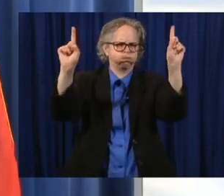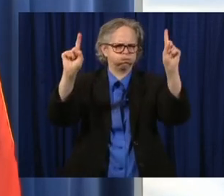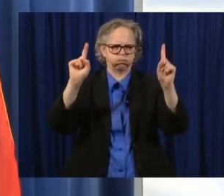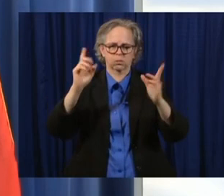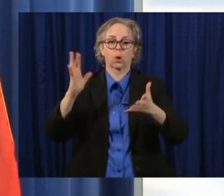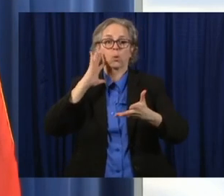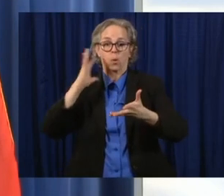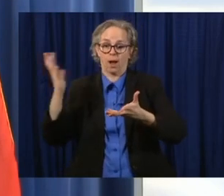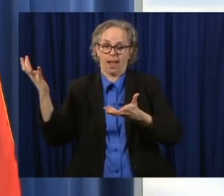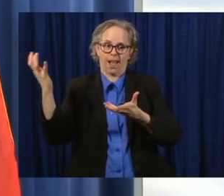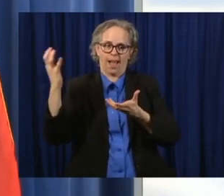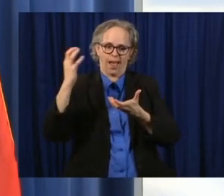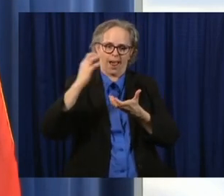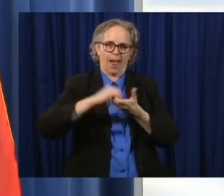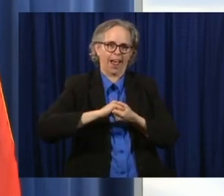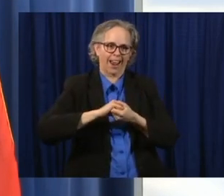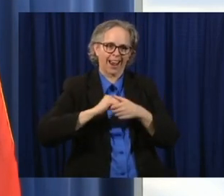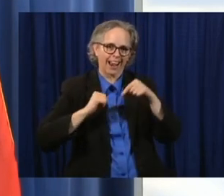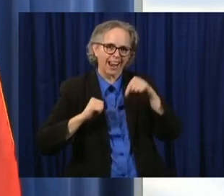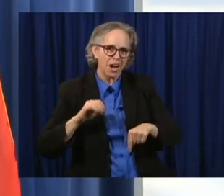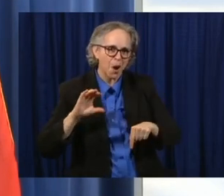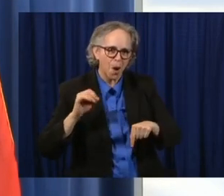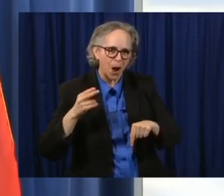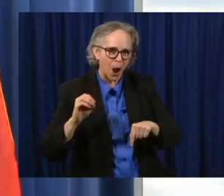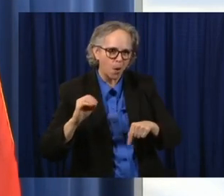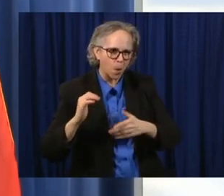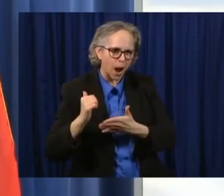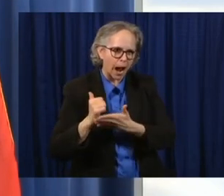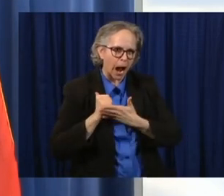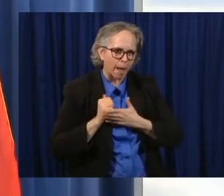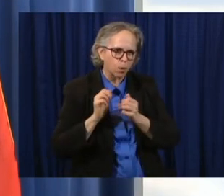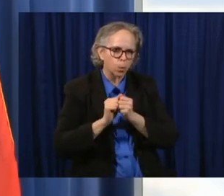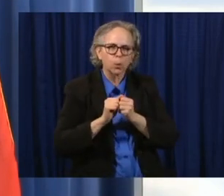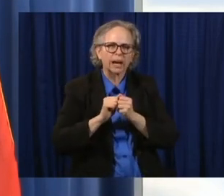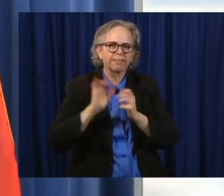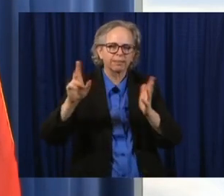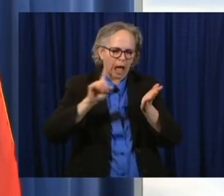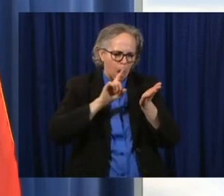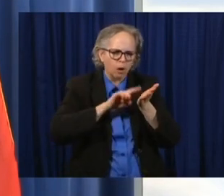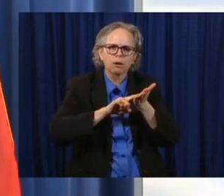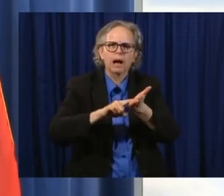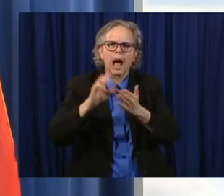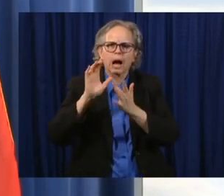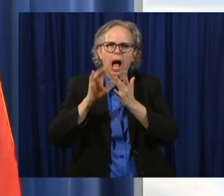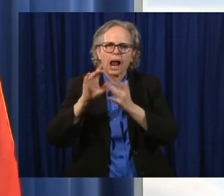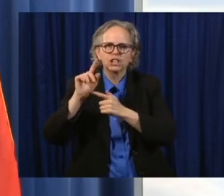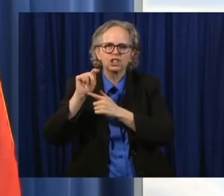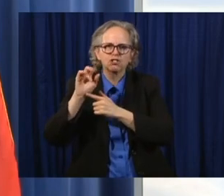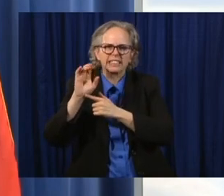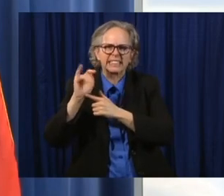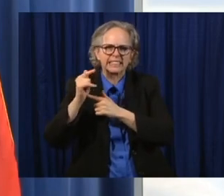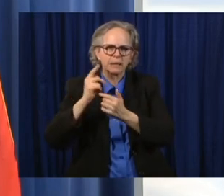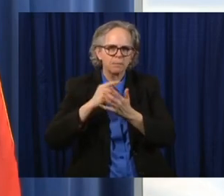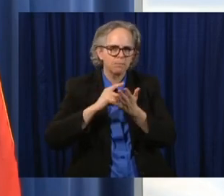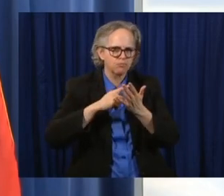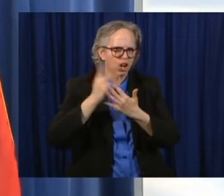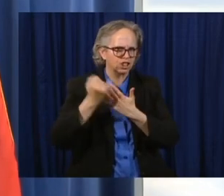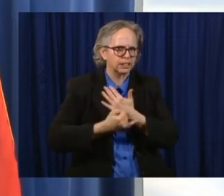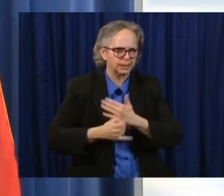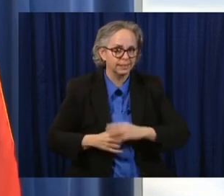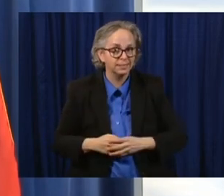to Ohio to help us on the tracing program. I'm going to now ask Dr.